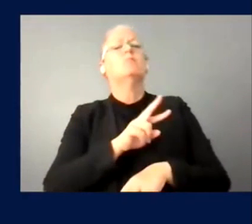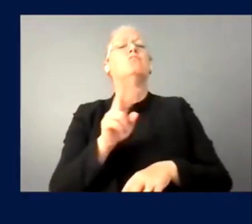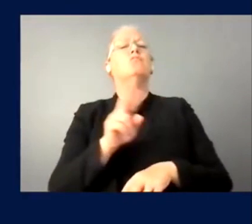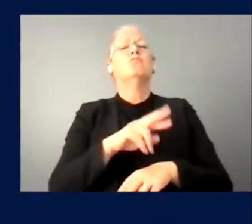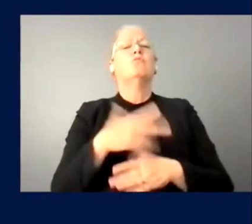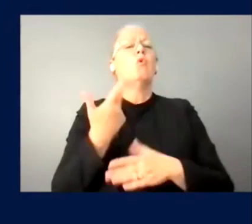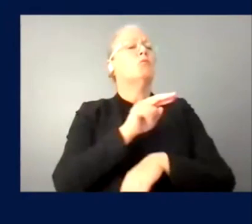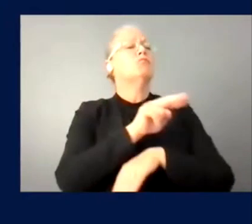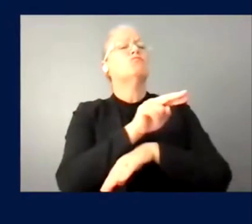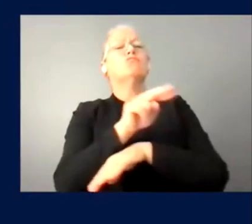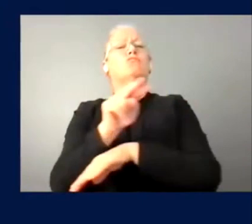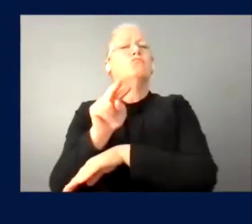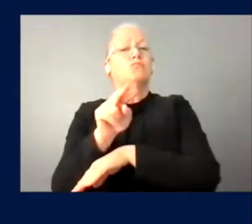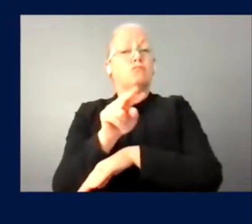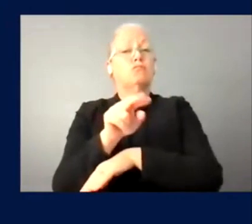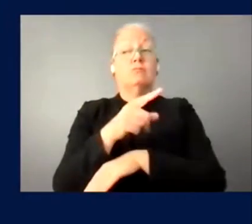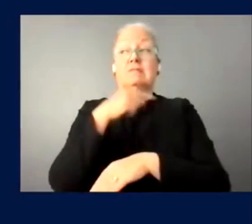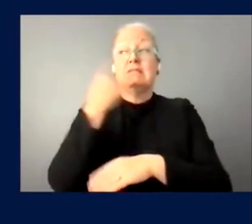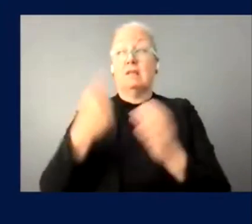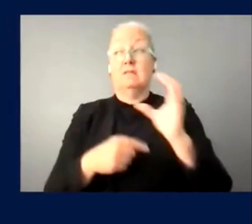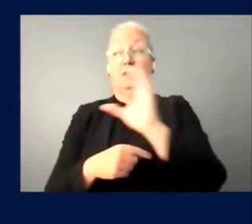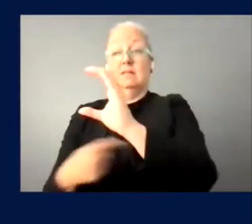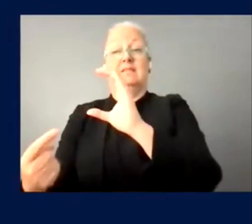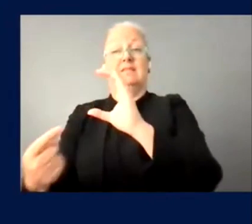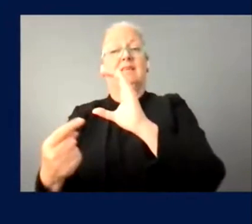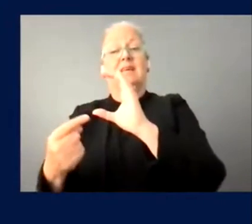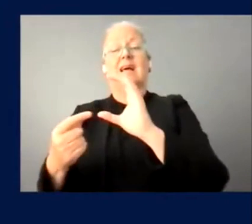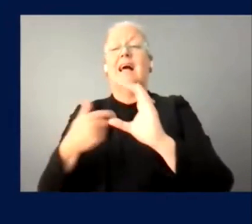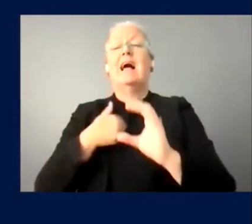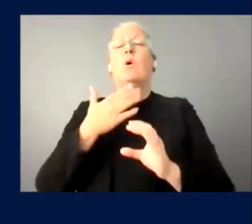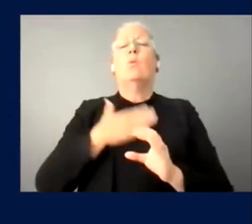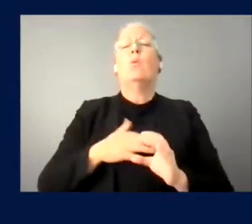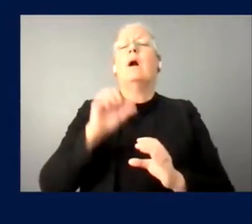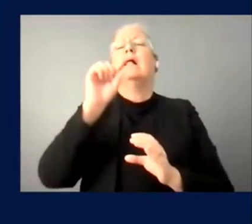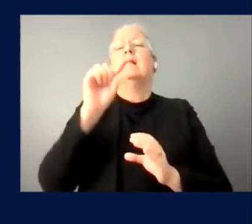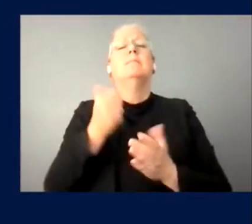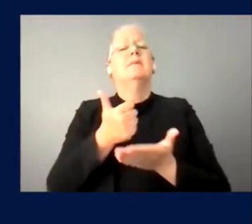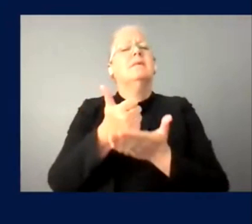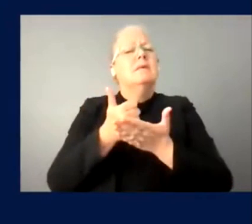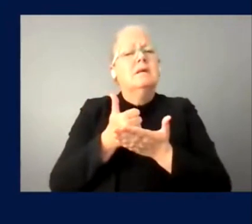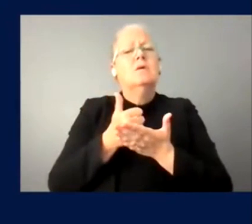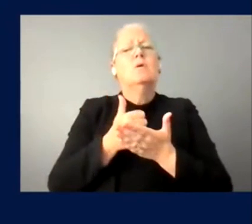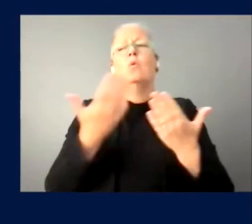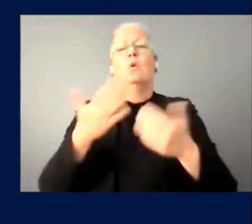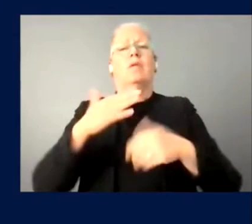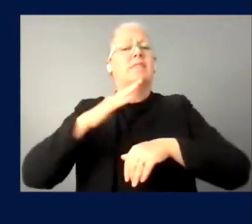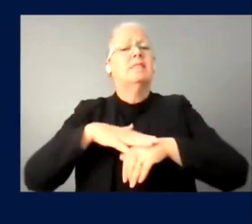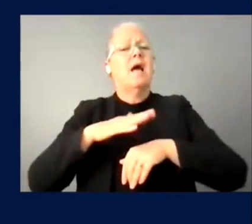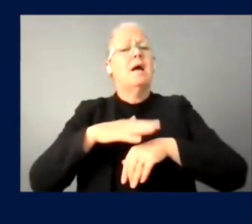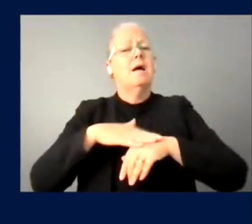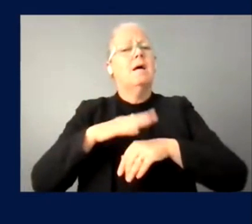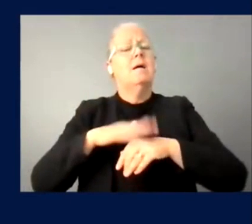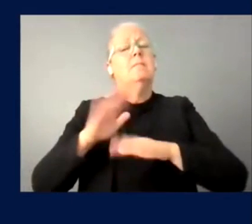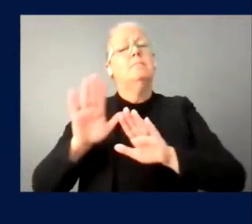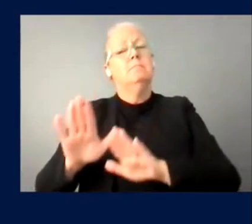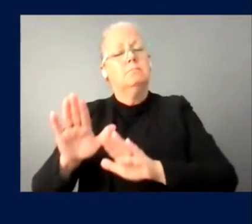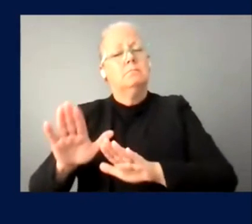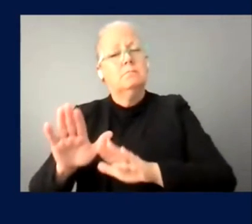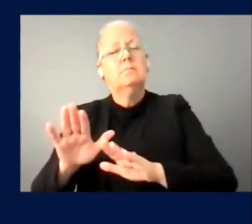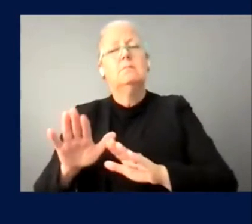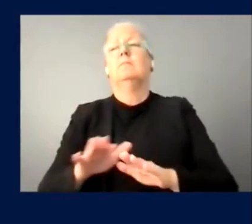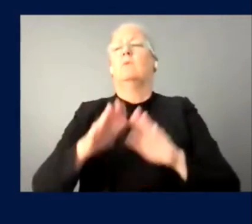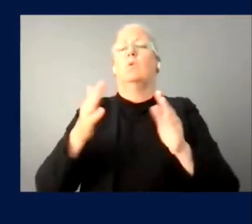kind of indicate that you might need a little bit of extra support or extra time, or that you require access to